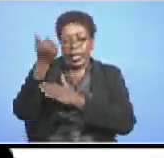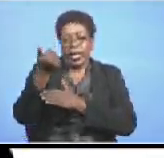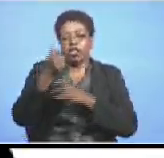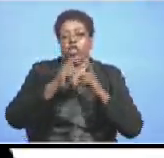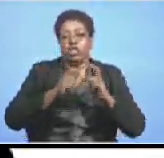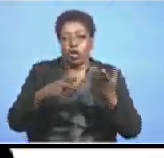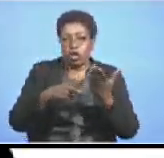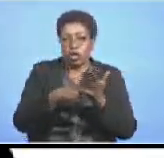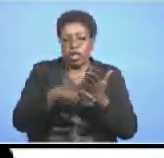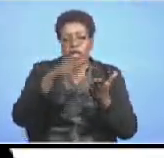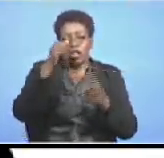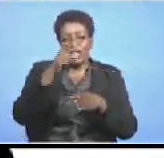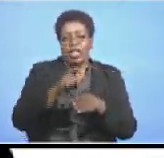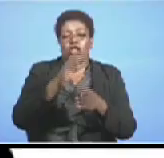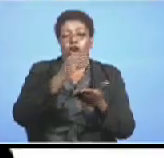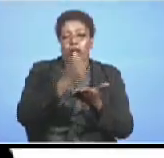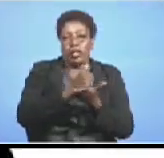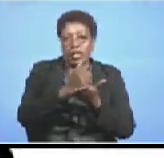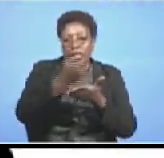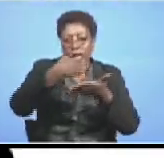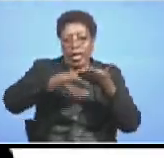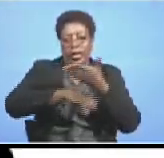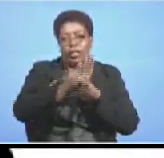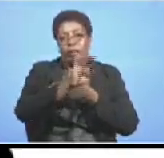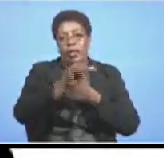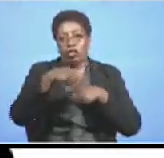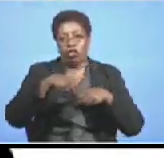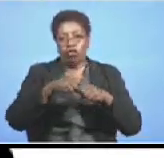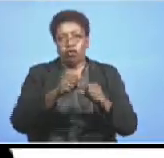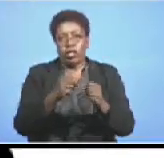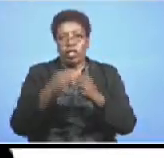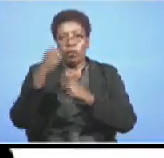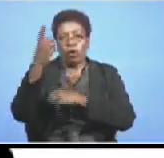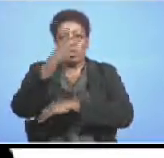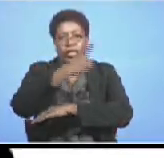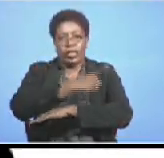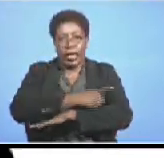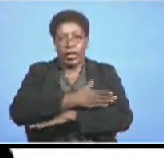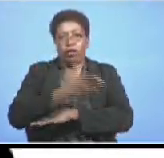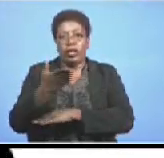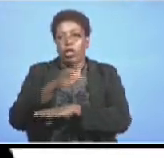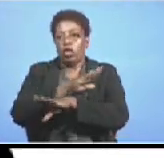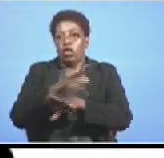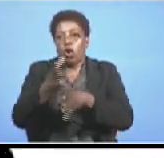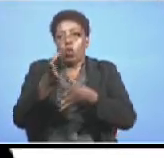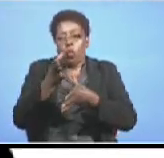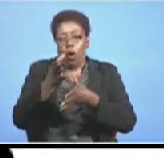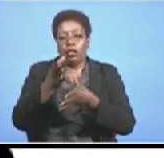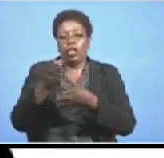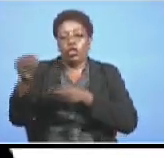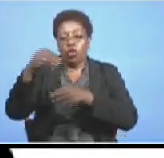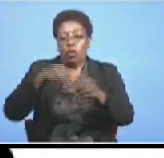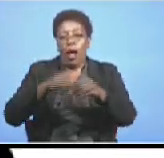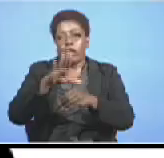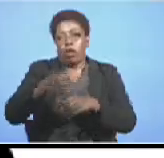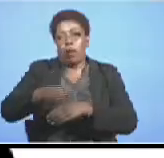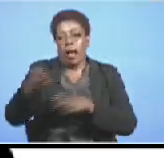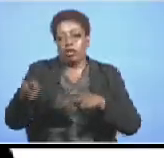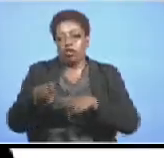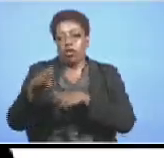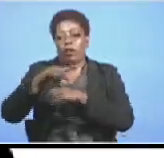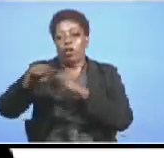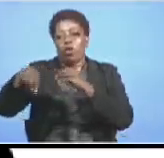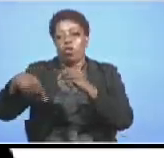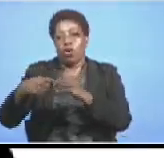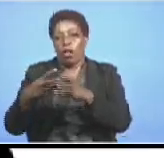need your passports to enter Bay Street this Boxing Day. The thing is, you don't even need to pack your bags to travel